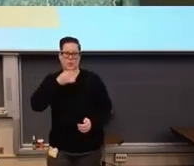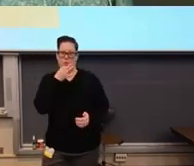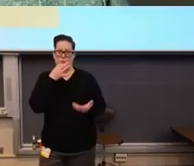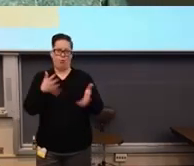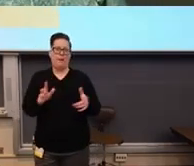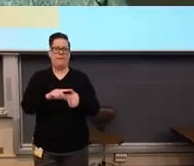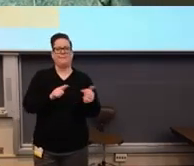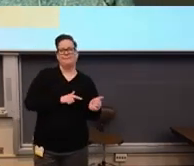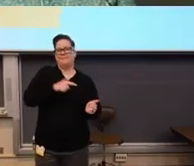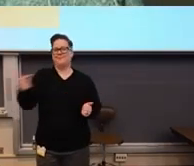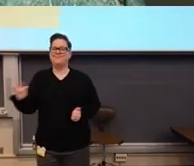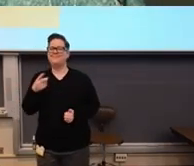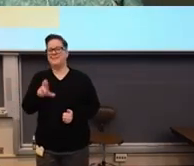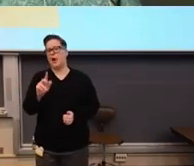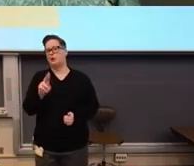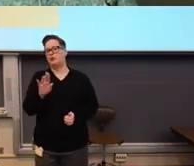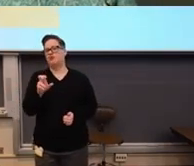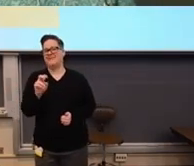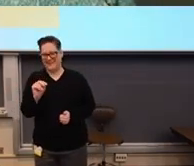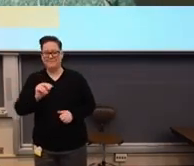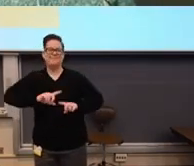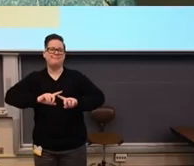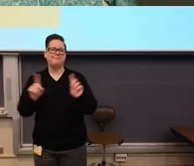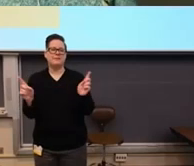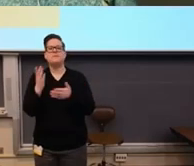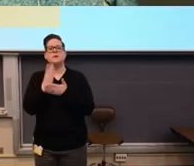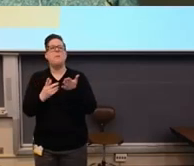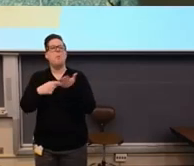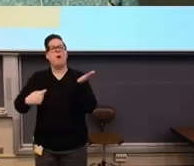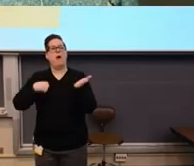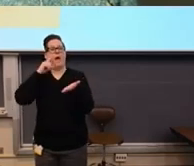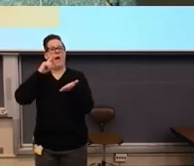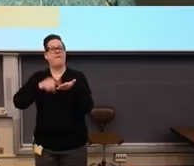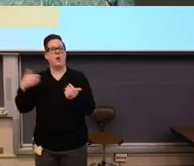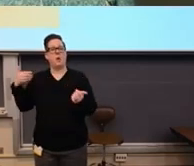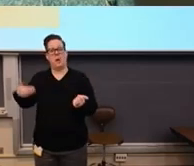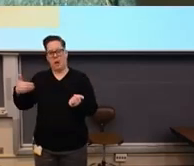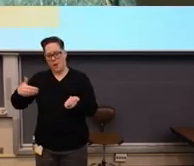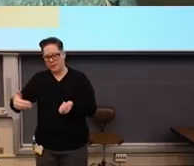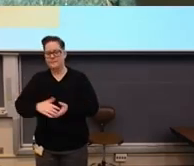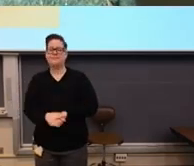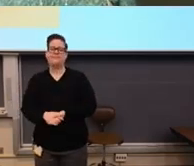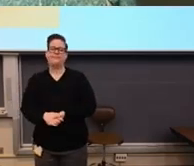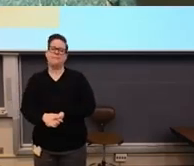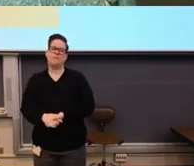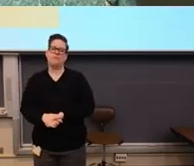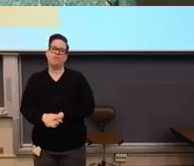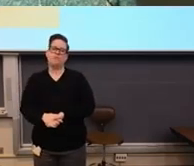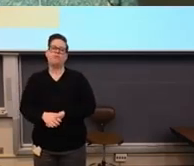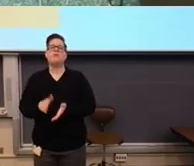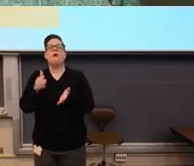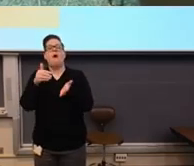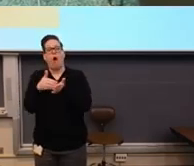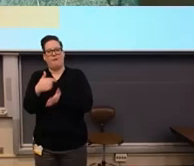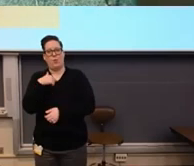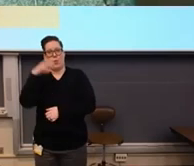give Dr. Kristan time. But some of the things I've noticed is we often, too often, assume